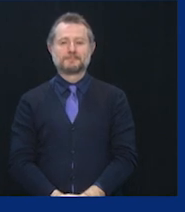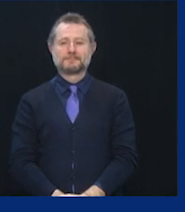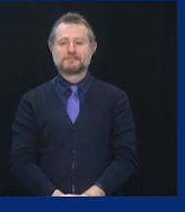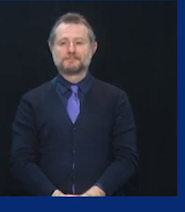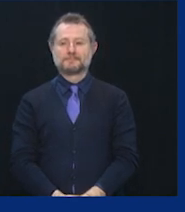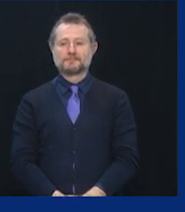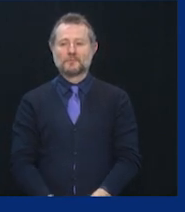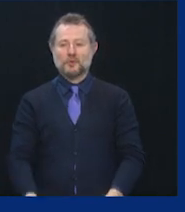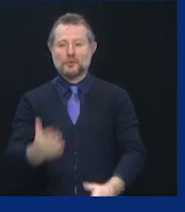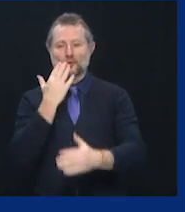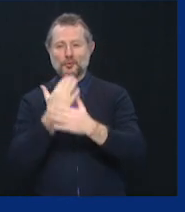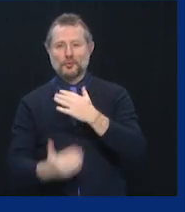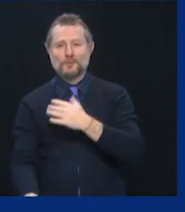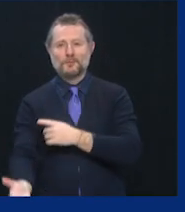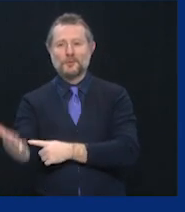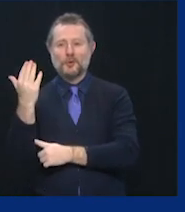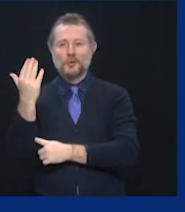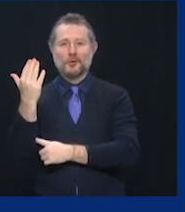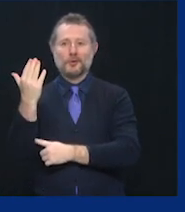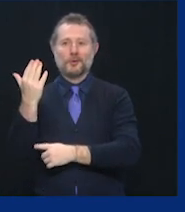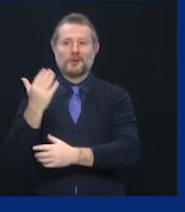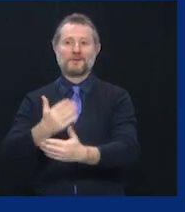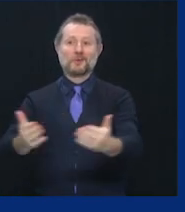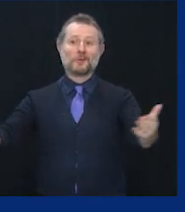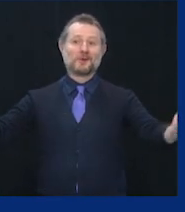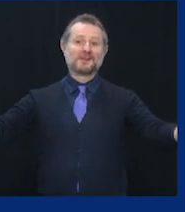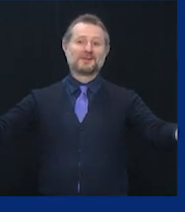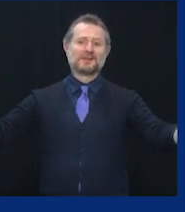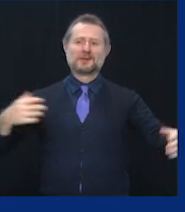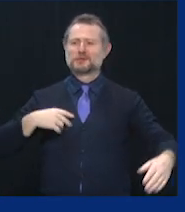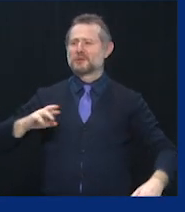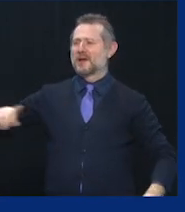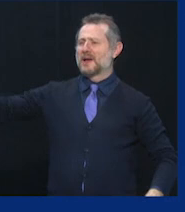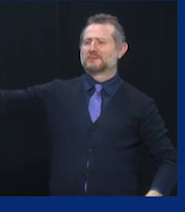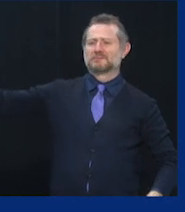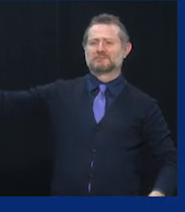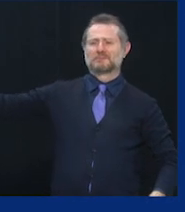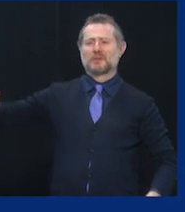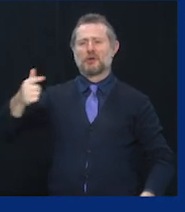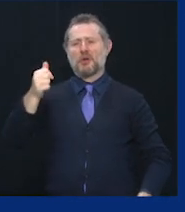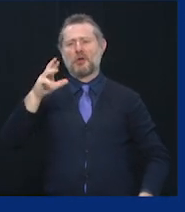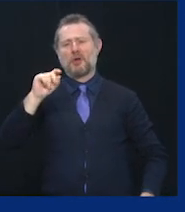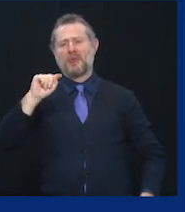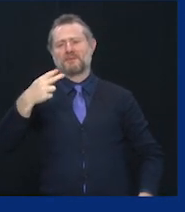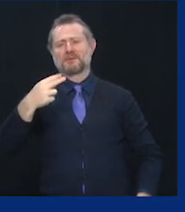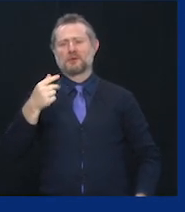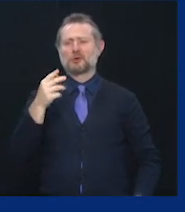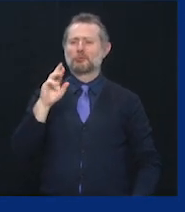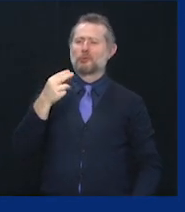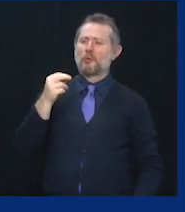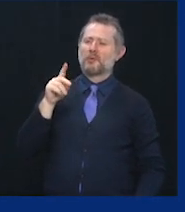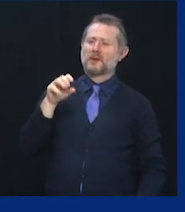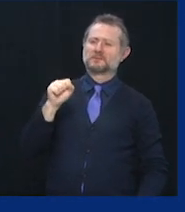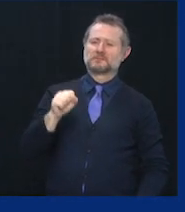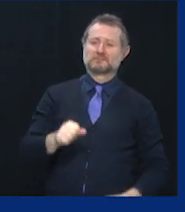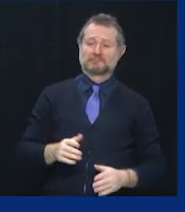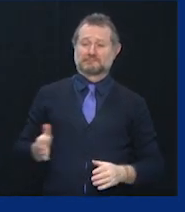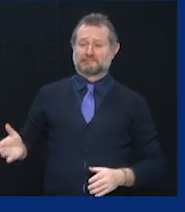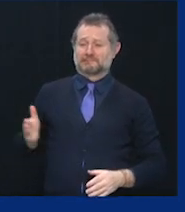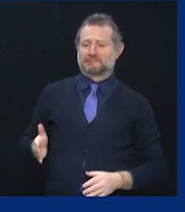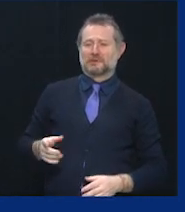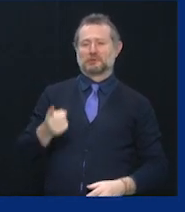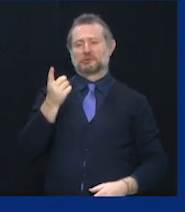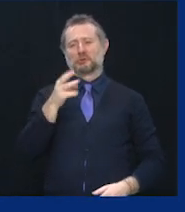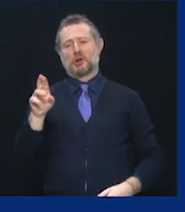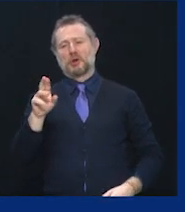Good morning, all. To my far right, Mr. Gareth Rhodes. To my immediate right, Dr. Howard Zucker. To my left,